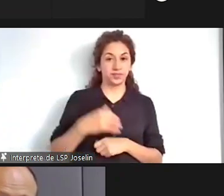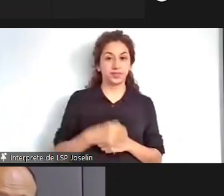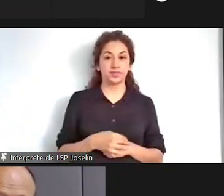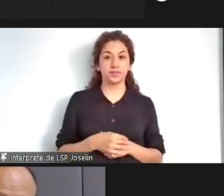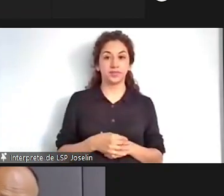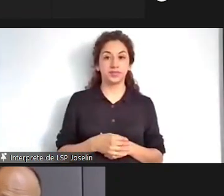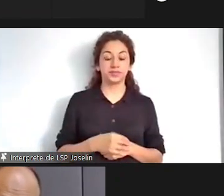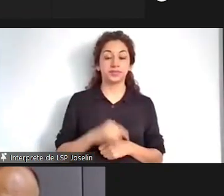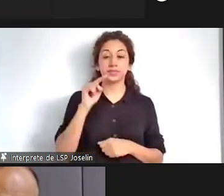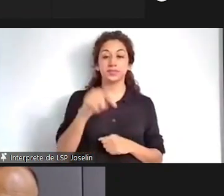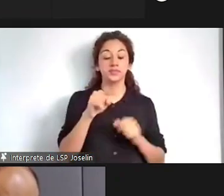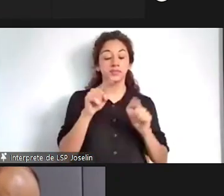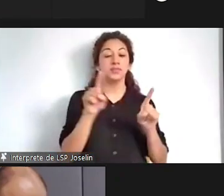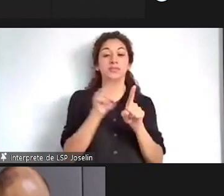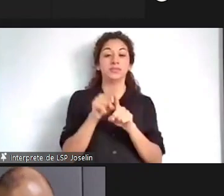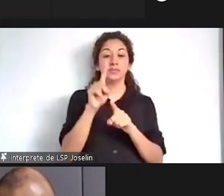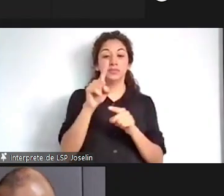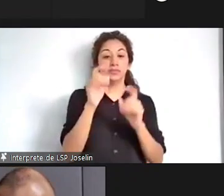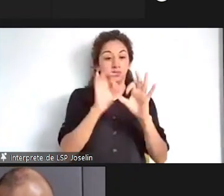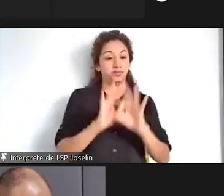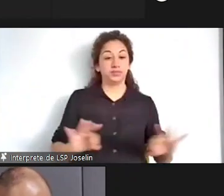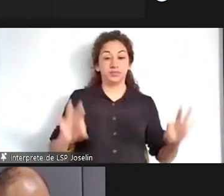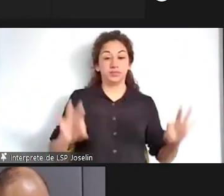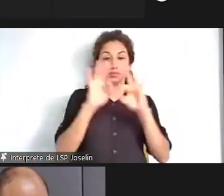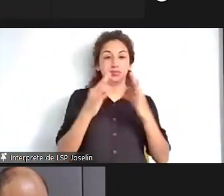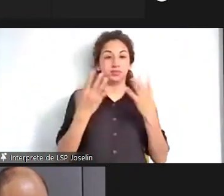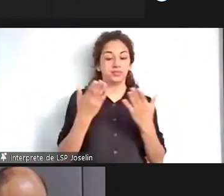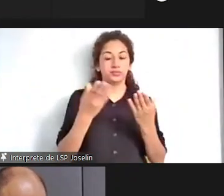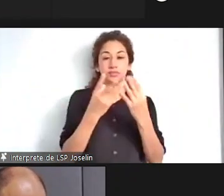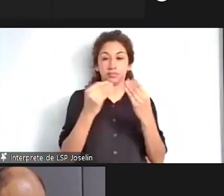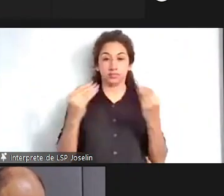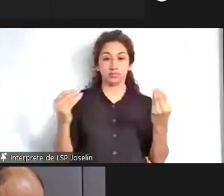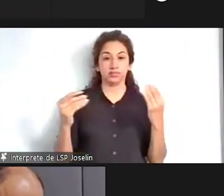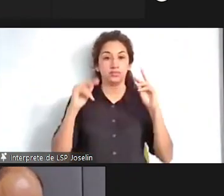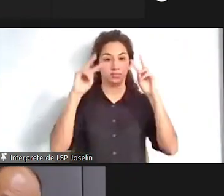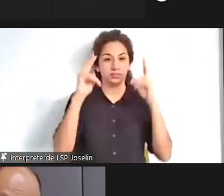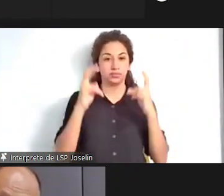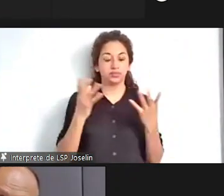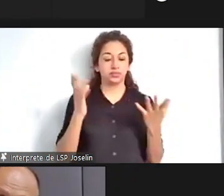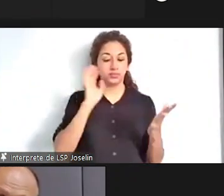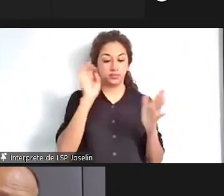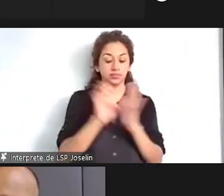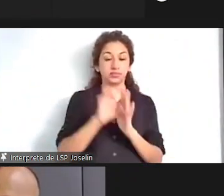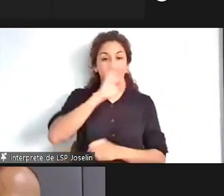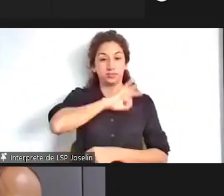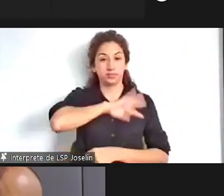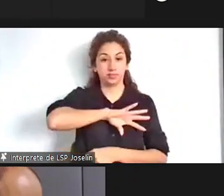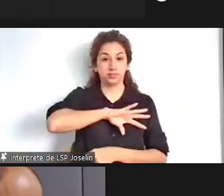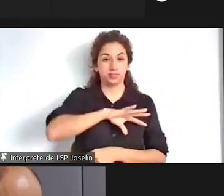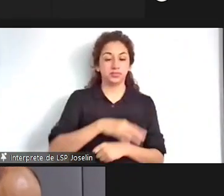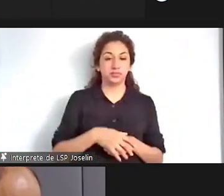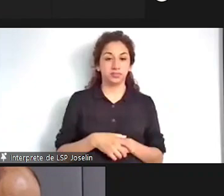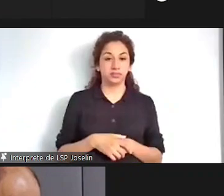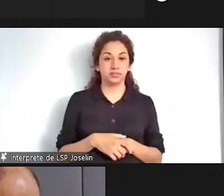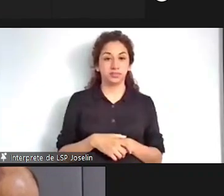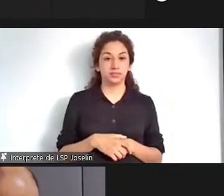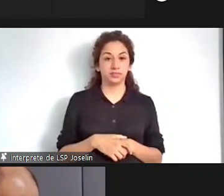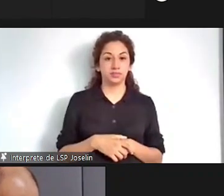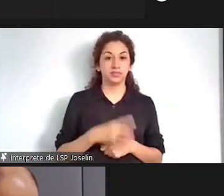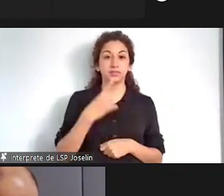mexico argentina and other countries the redresses are very important perhaps in the